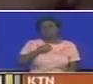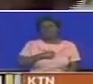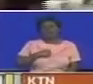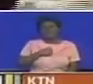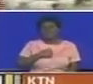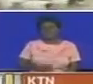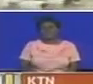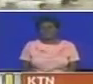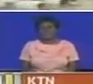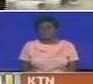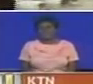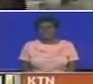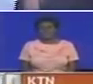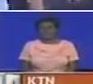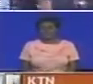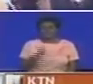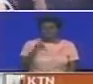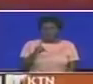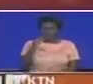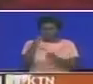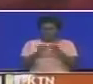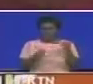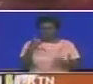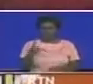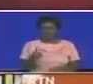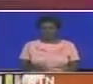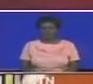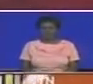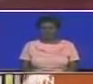it in two. One and the last one.